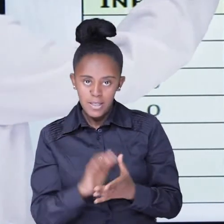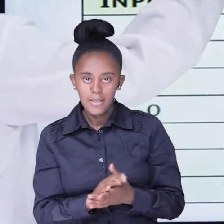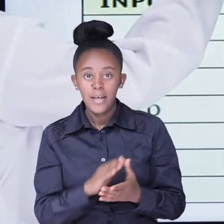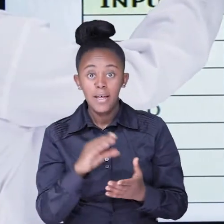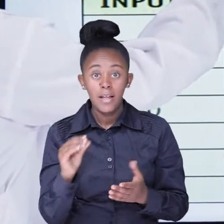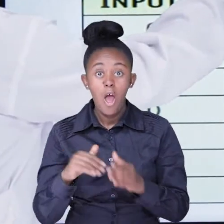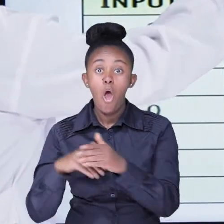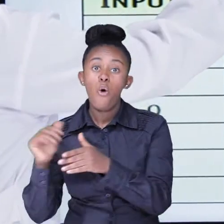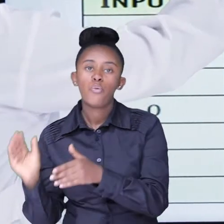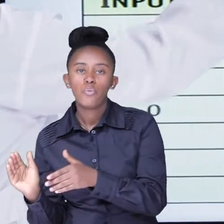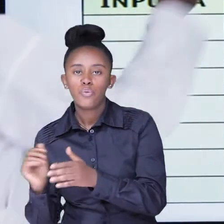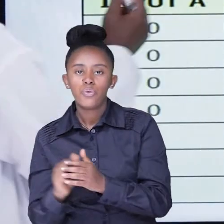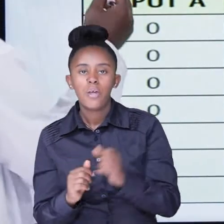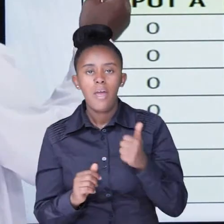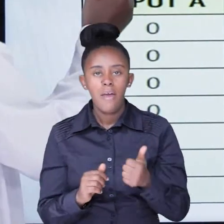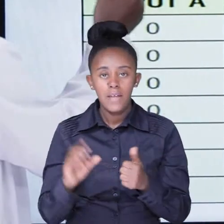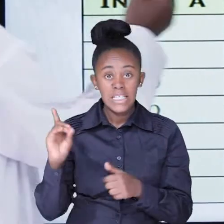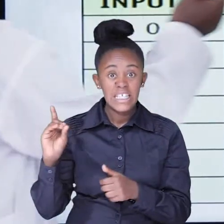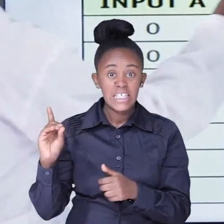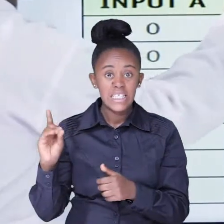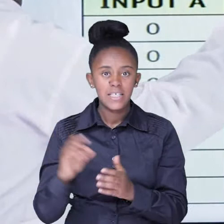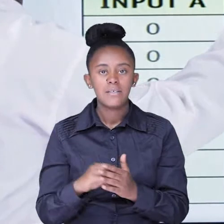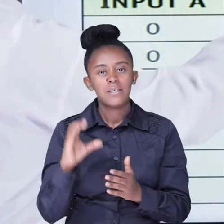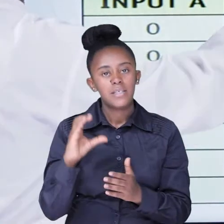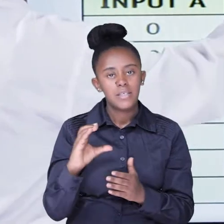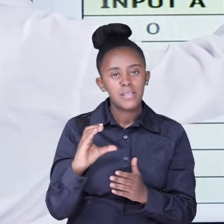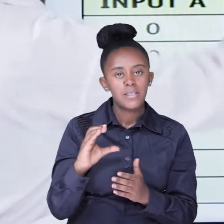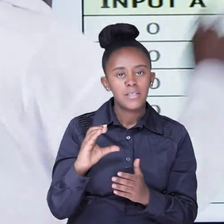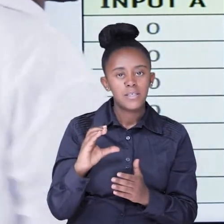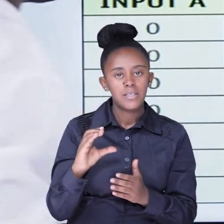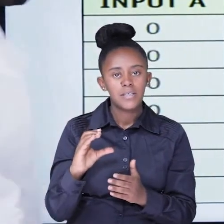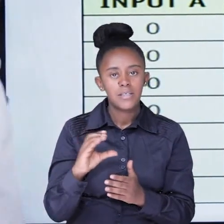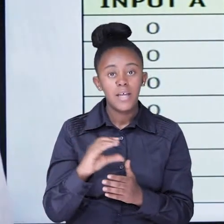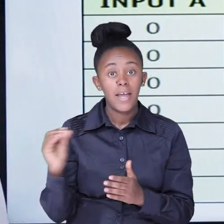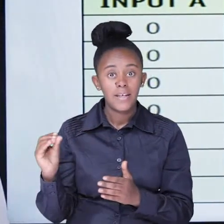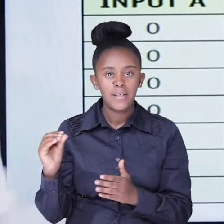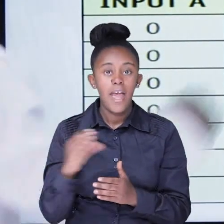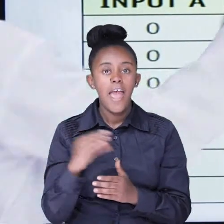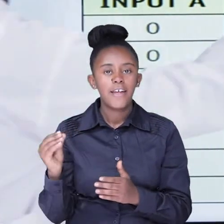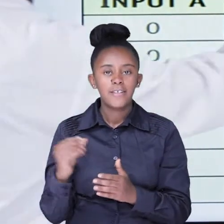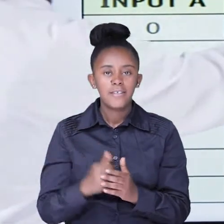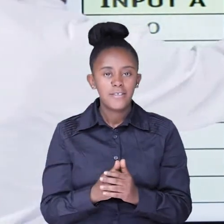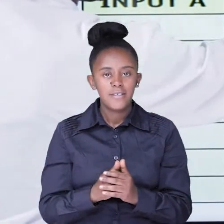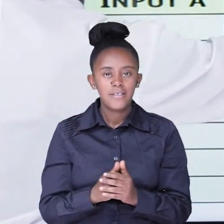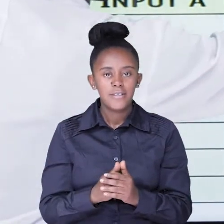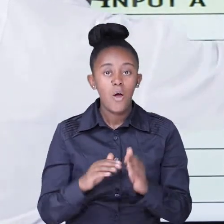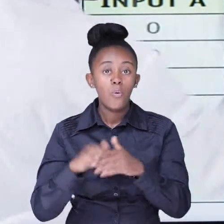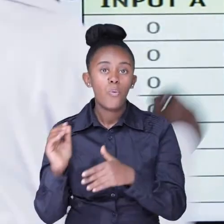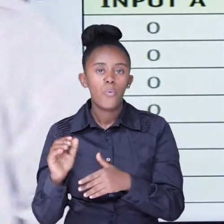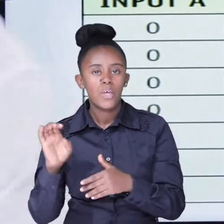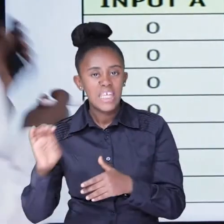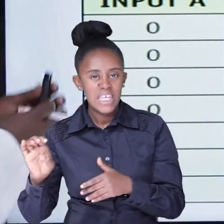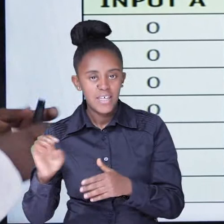And the output for A is D, their input C, and there is AND. The output for AND is